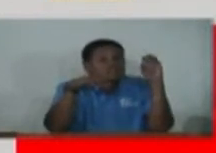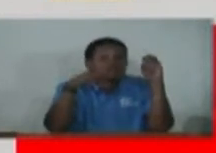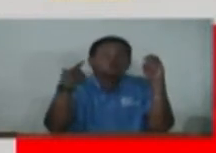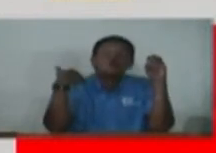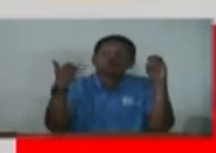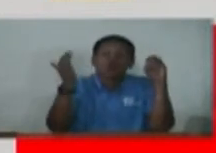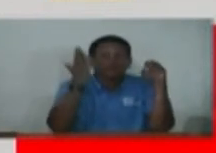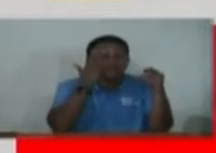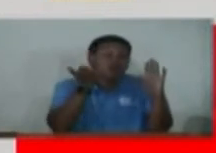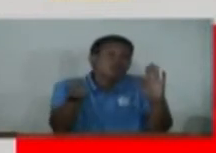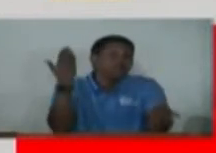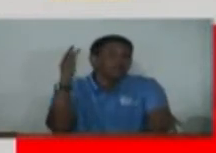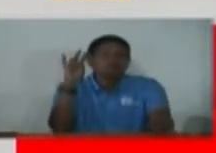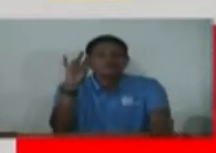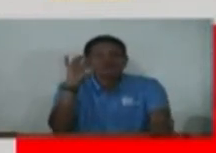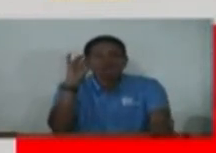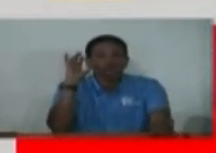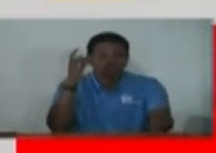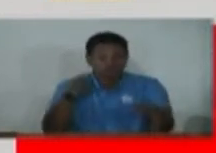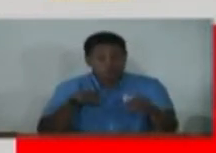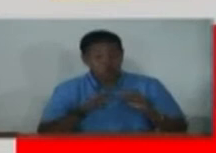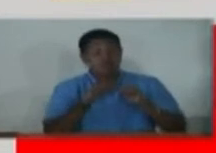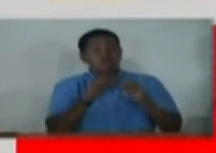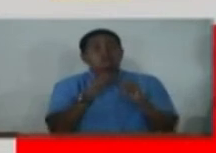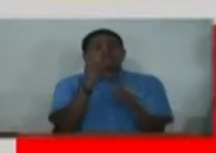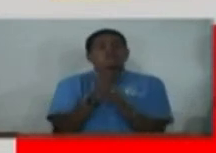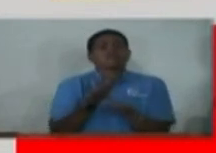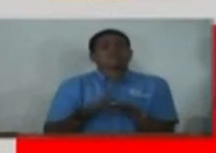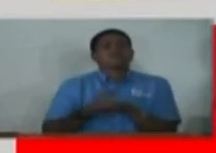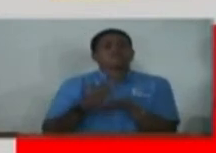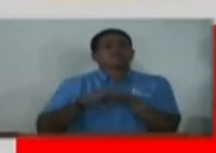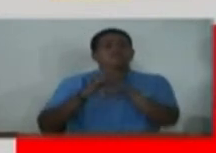consistently increasing our capacity.